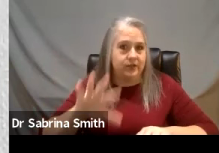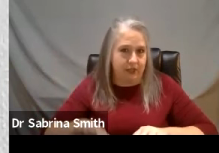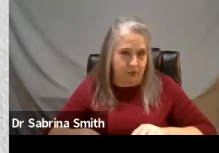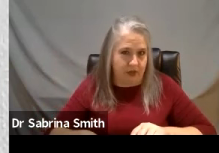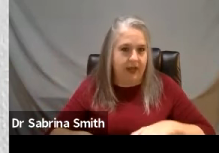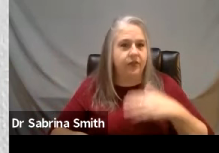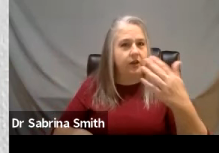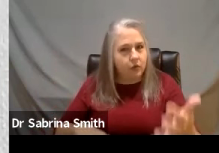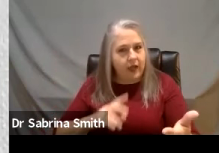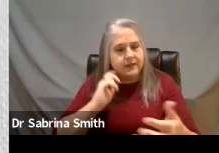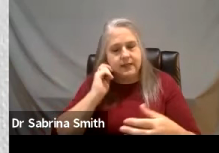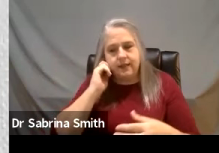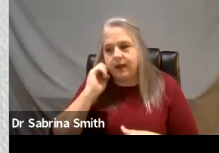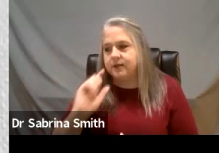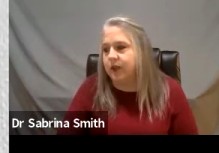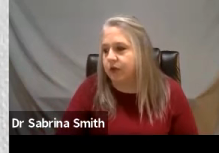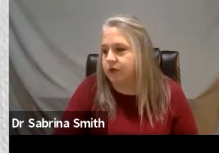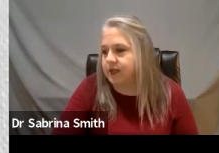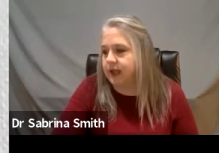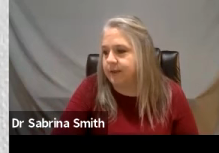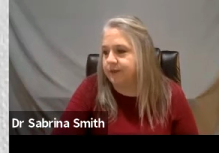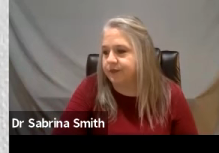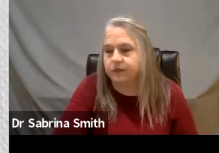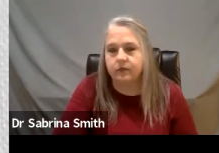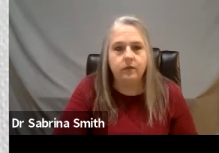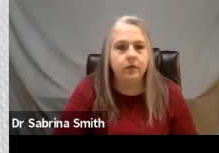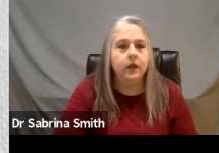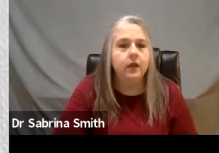the words that you're putting out there. And we'll kind of see that as we go through today.